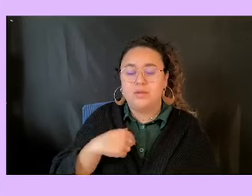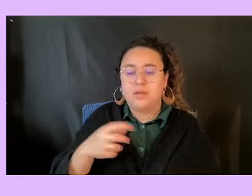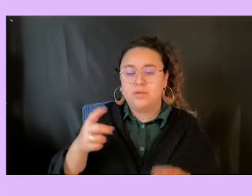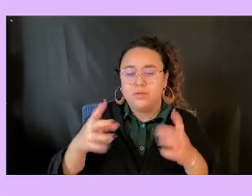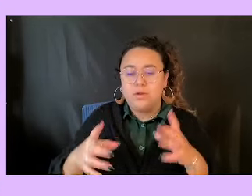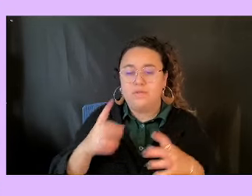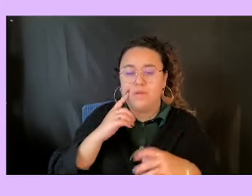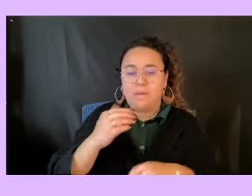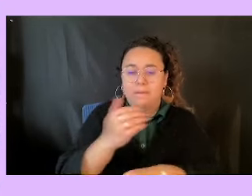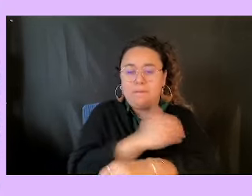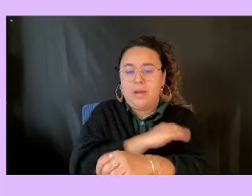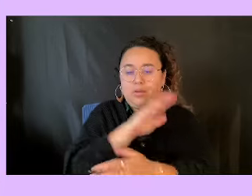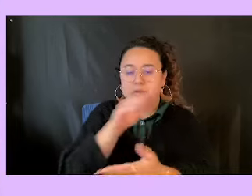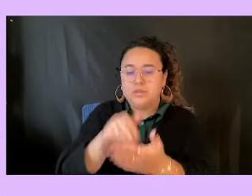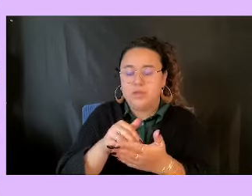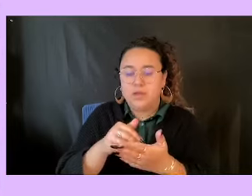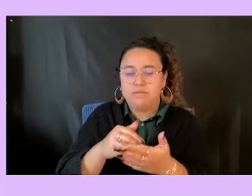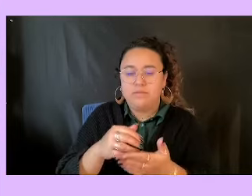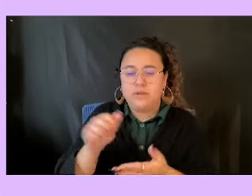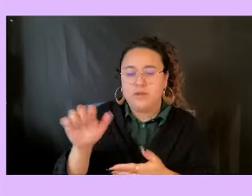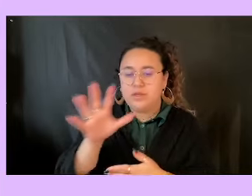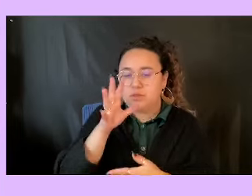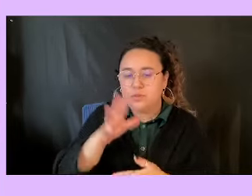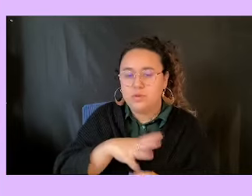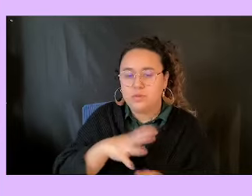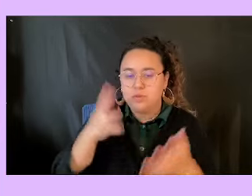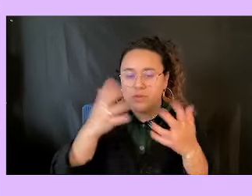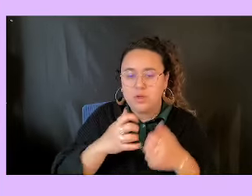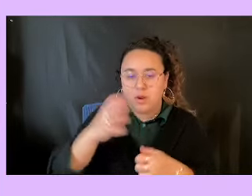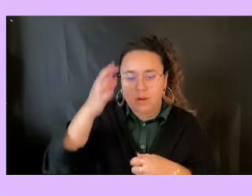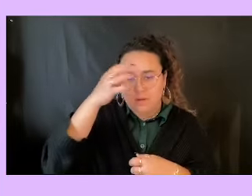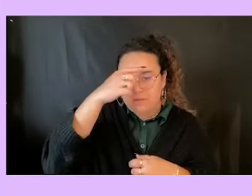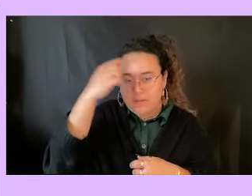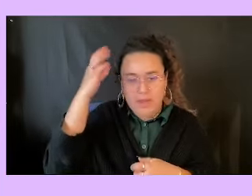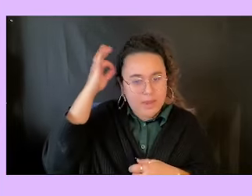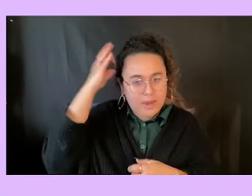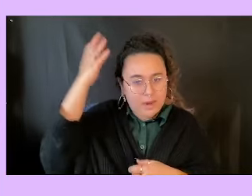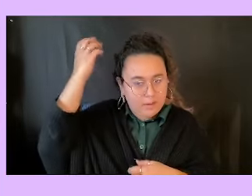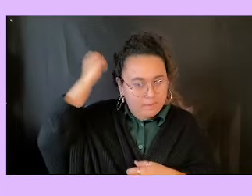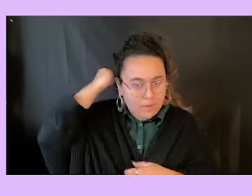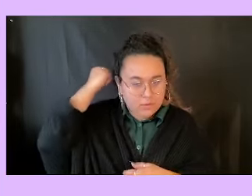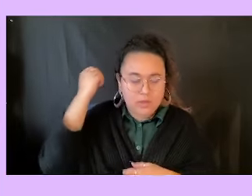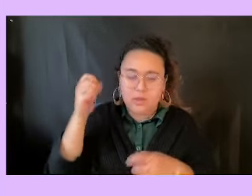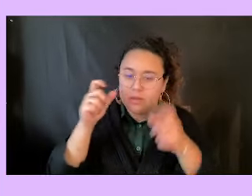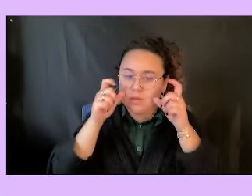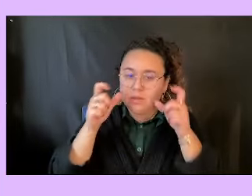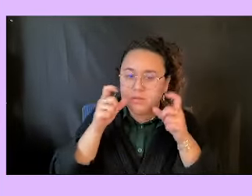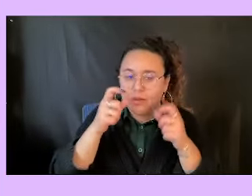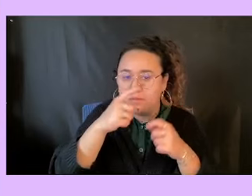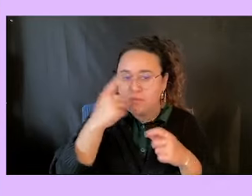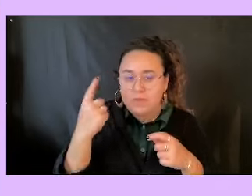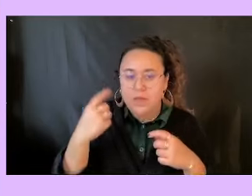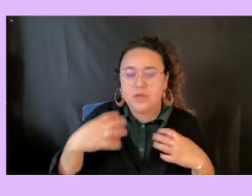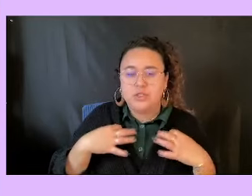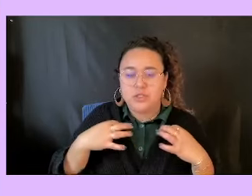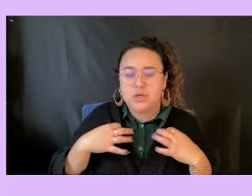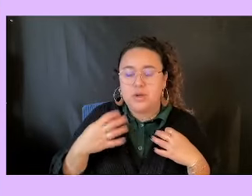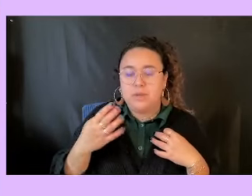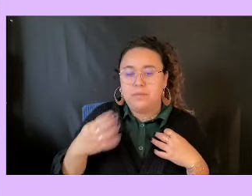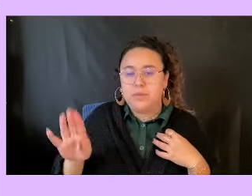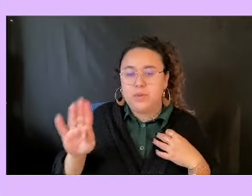black hair and a ponytail and glasses, wearing a black shirt and turquoise pants.